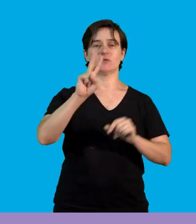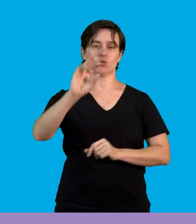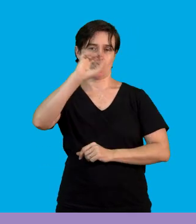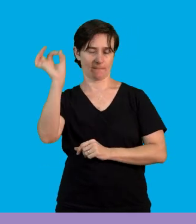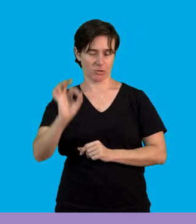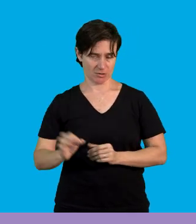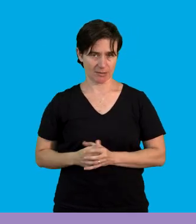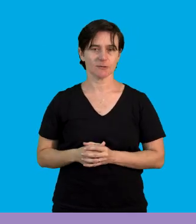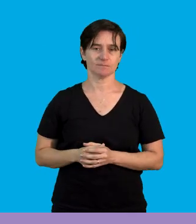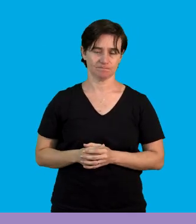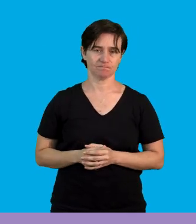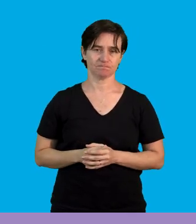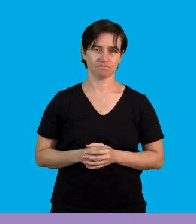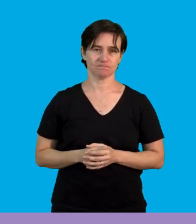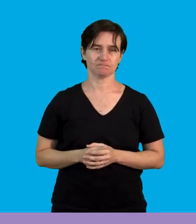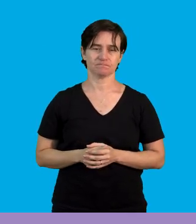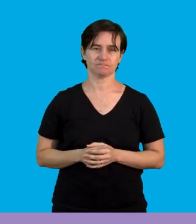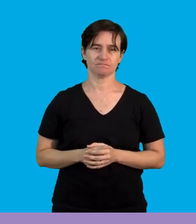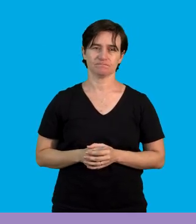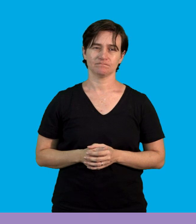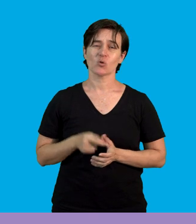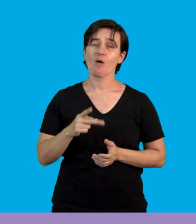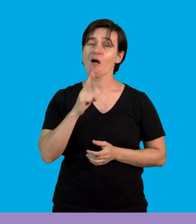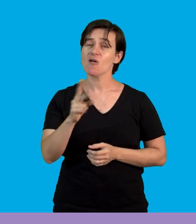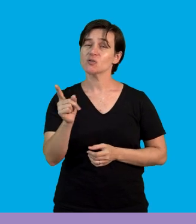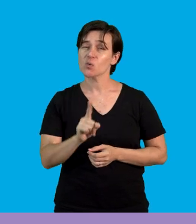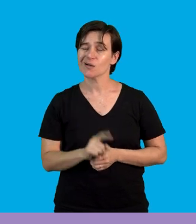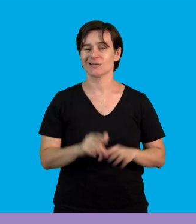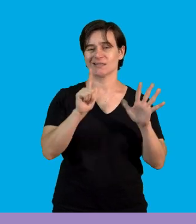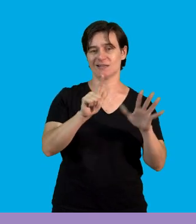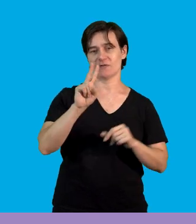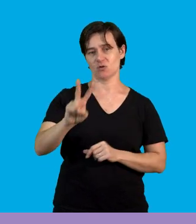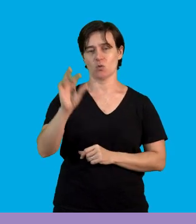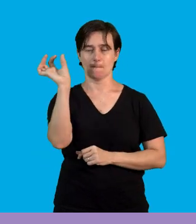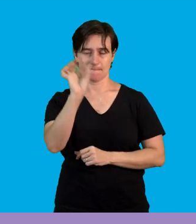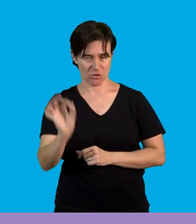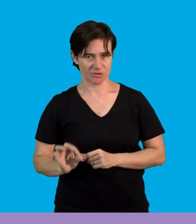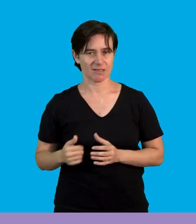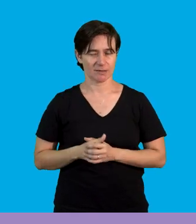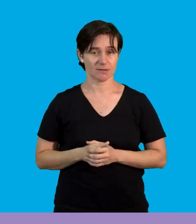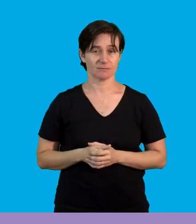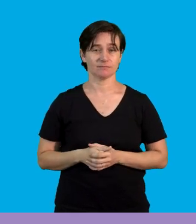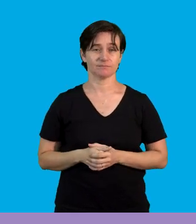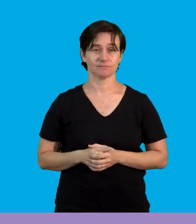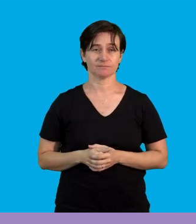percentage, it would be 72%. All right, our answer then is 72%.